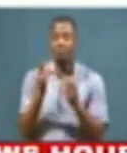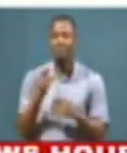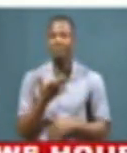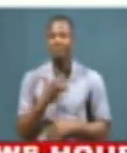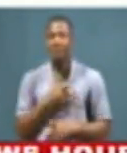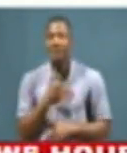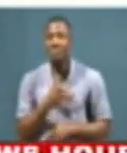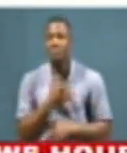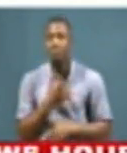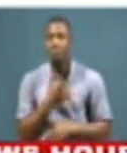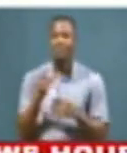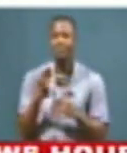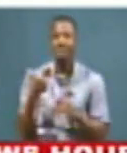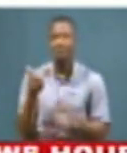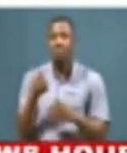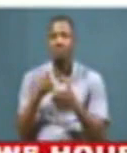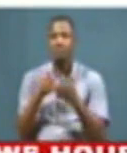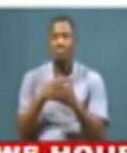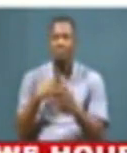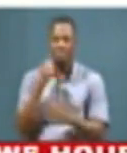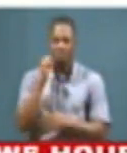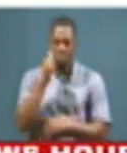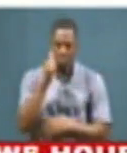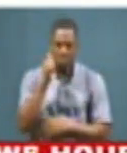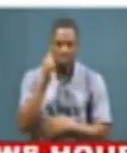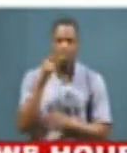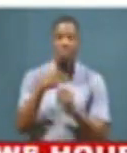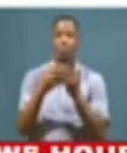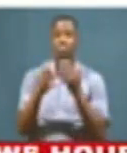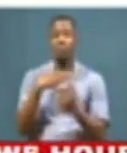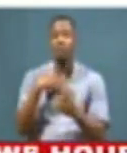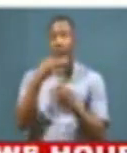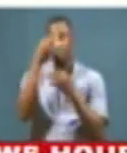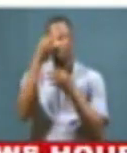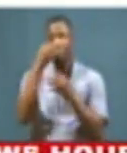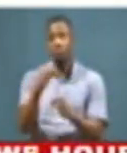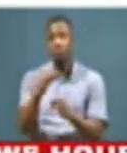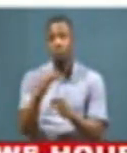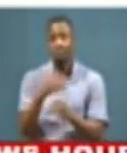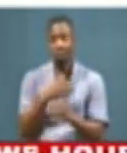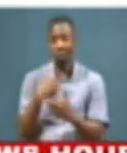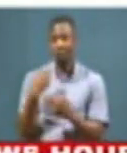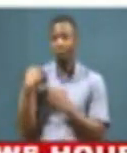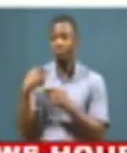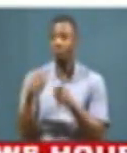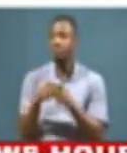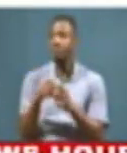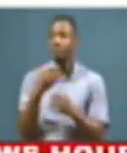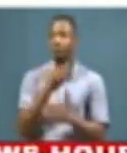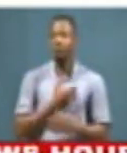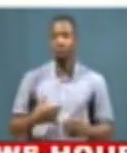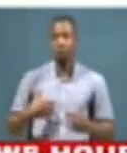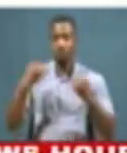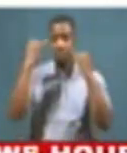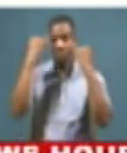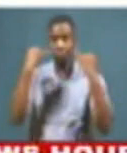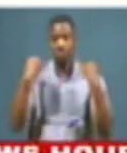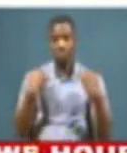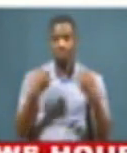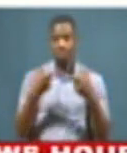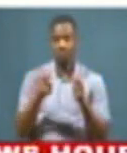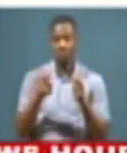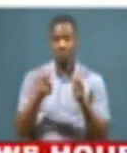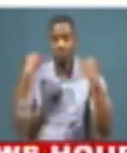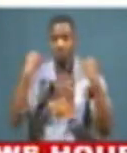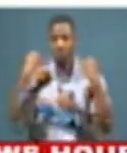or ill will guide me daily in all decisions I take in my role as Chief Justice. During my